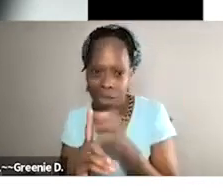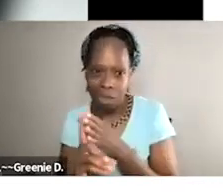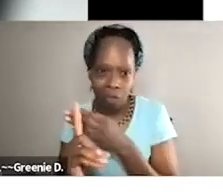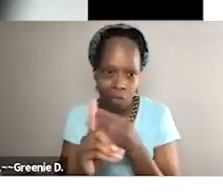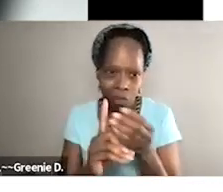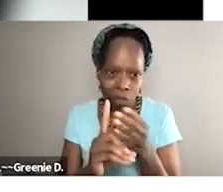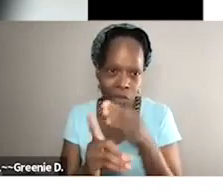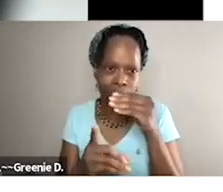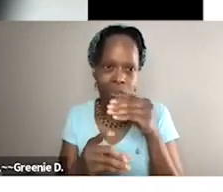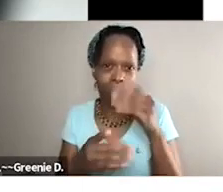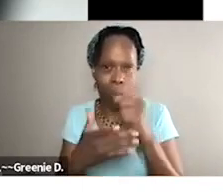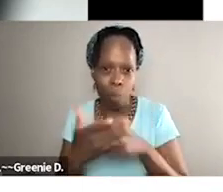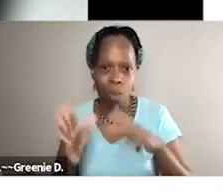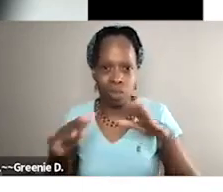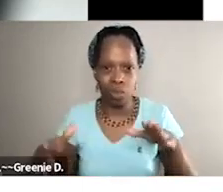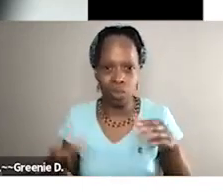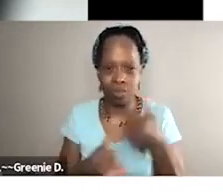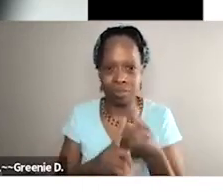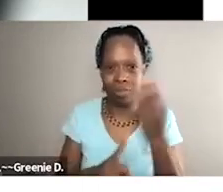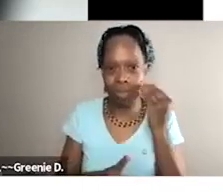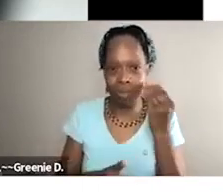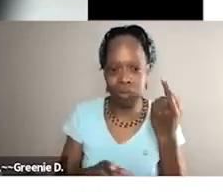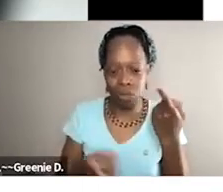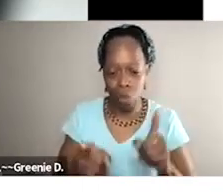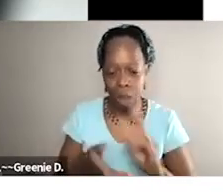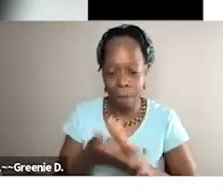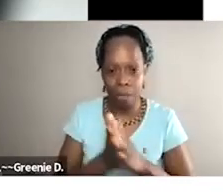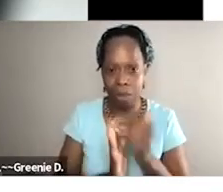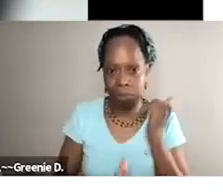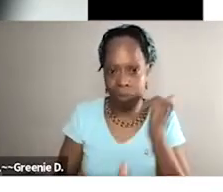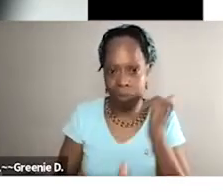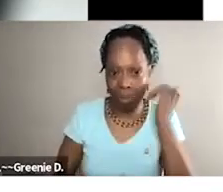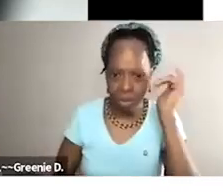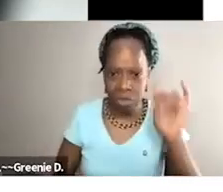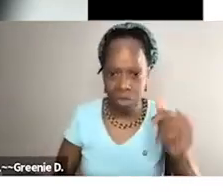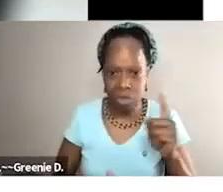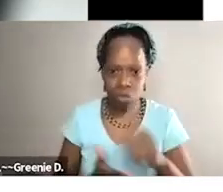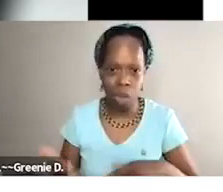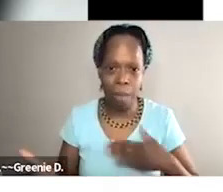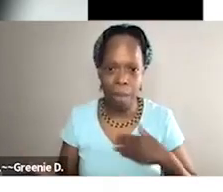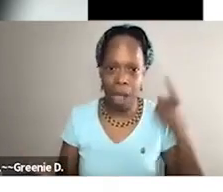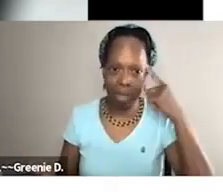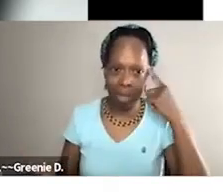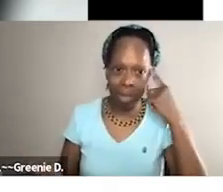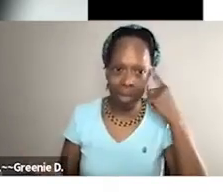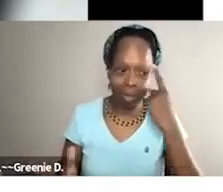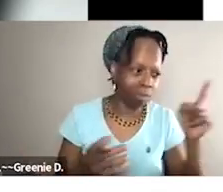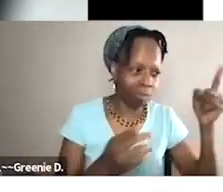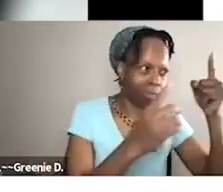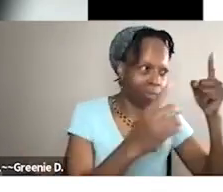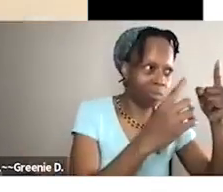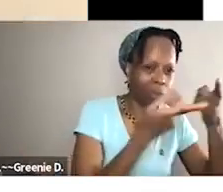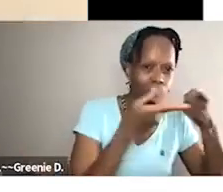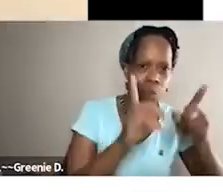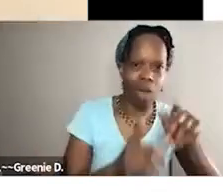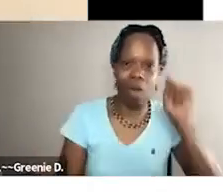right? So that's just what my thinking went to when you were talking, Ashley. And